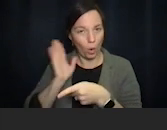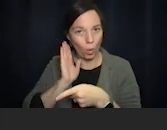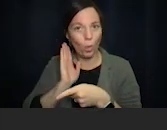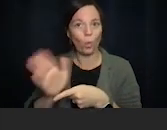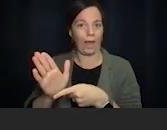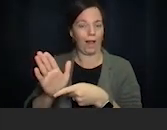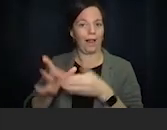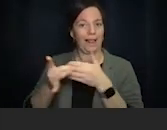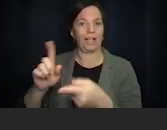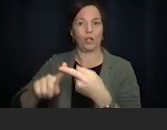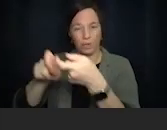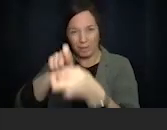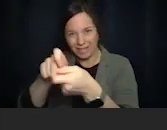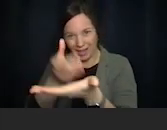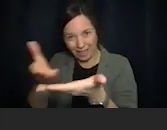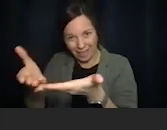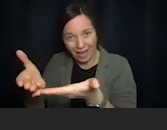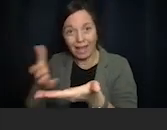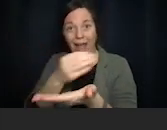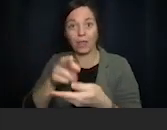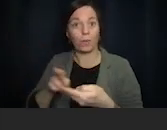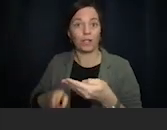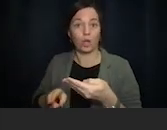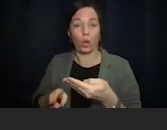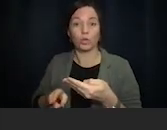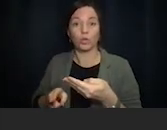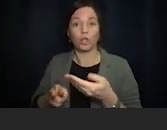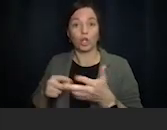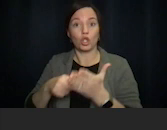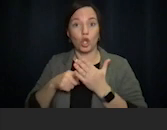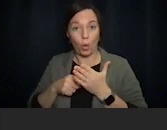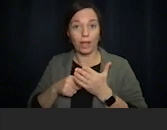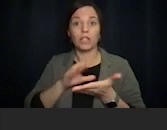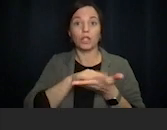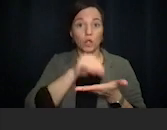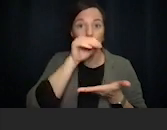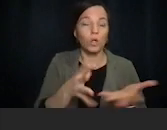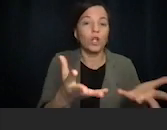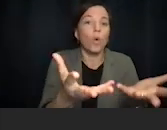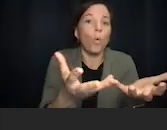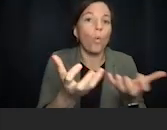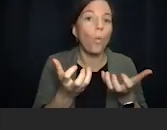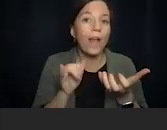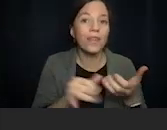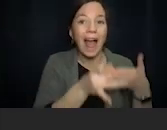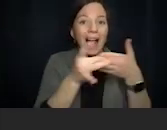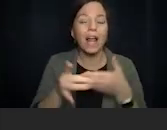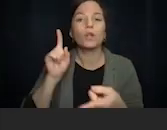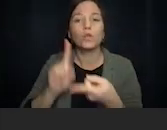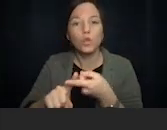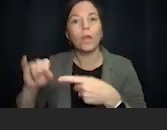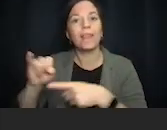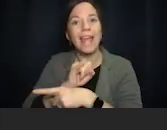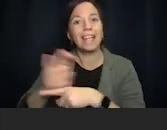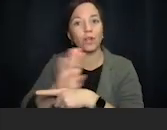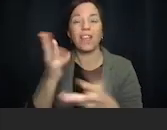particular. And those survey results clearly tell us students are looking for pathways to industry and they want that connection to be